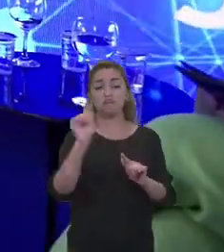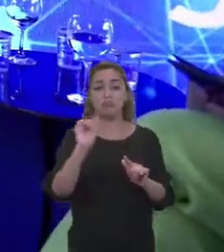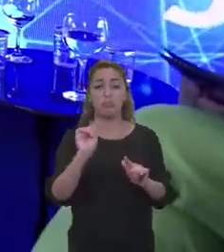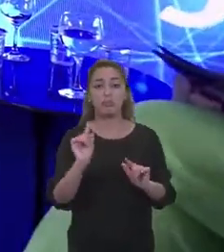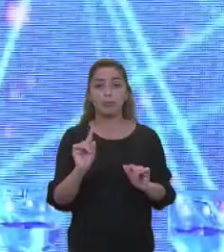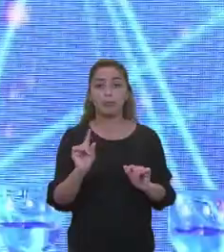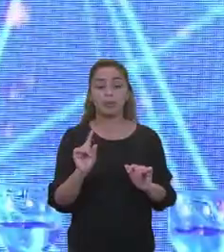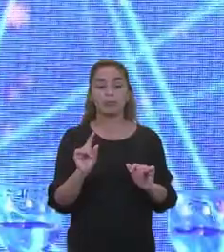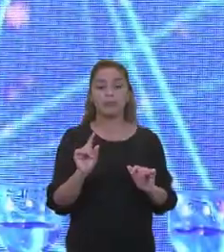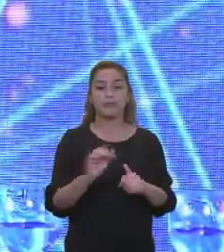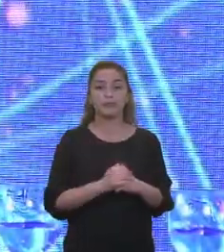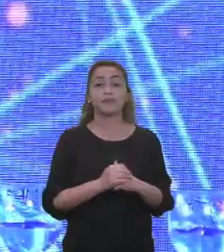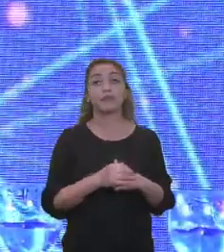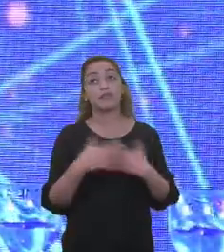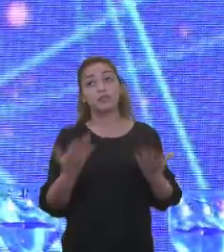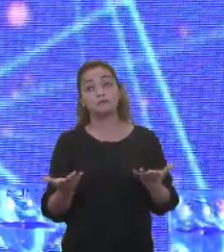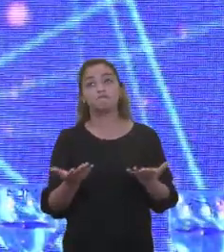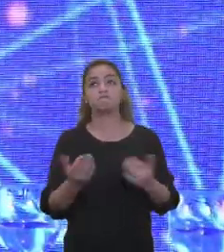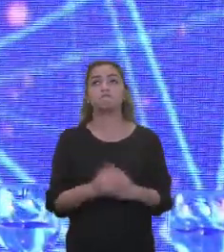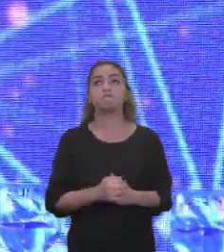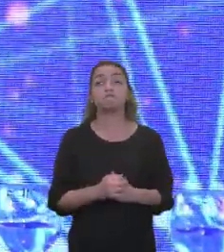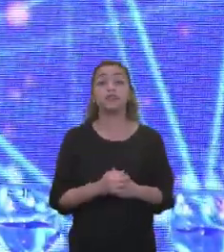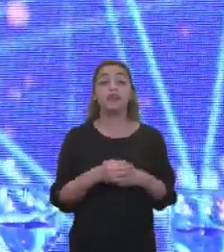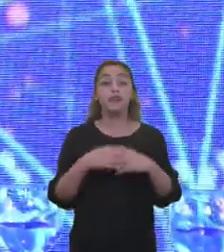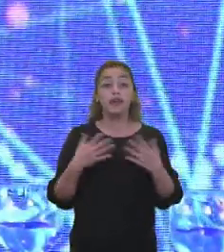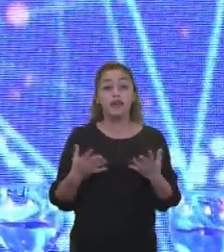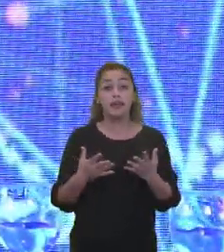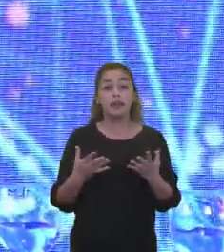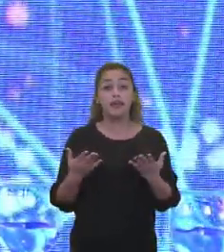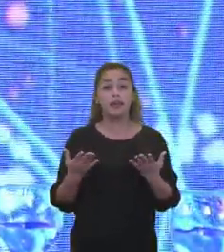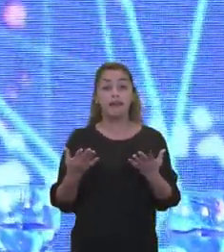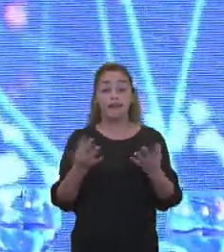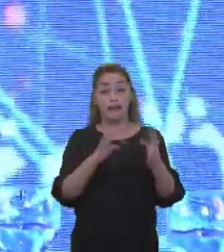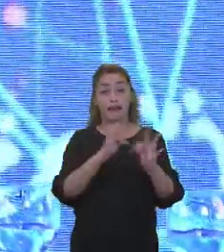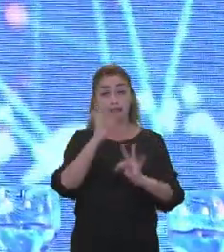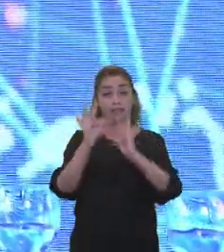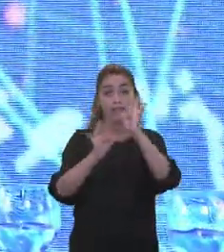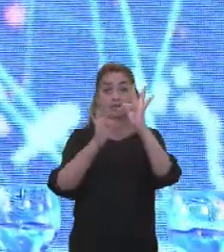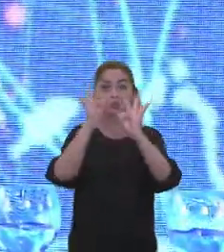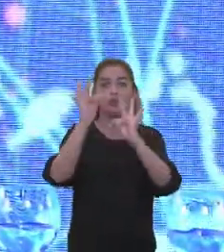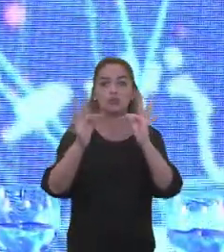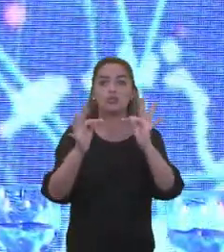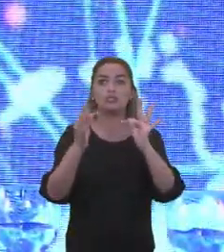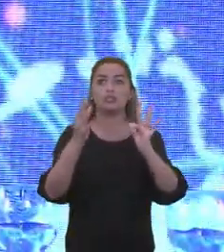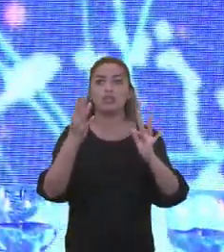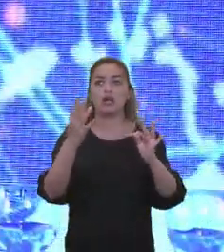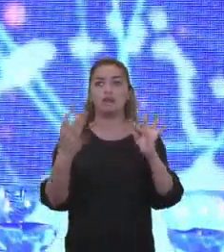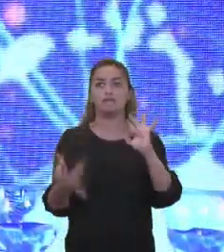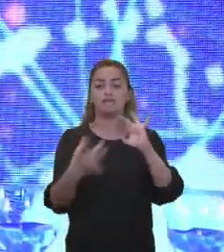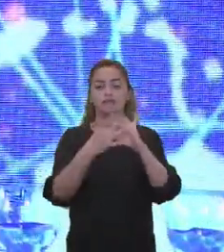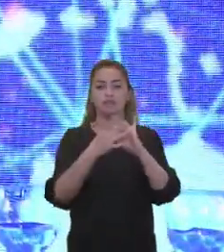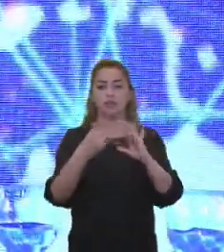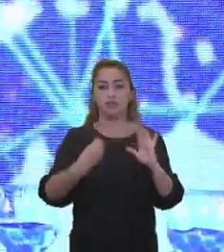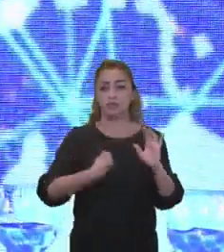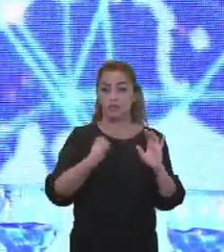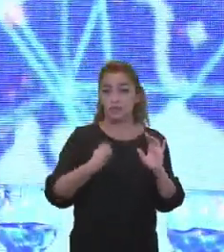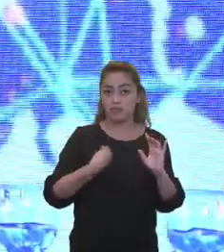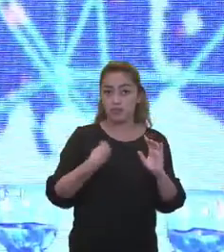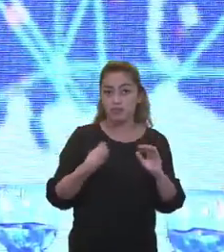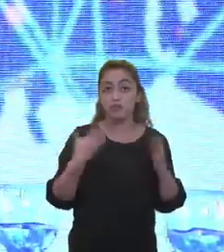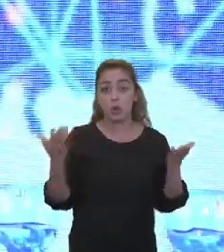me. And to do in such a way that technology matches what I live in